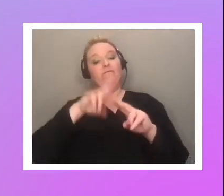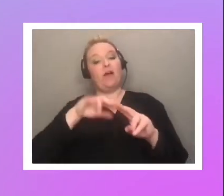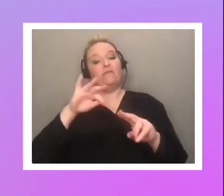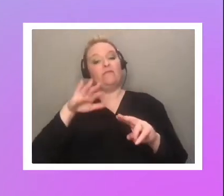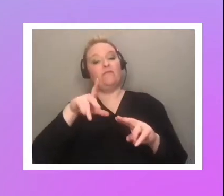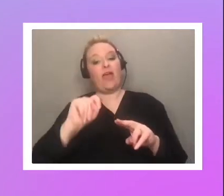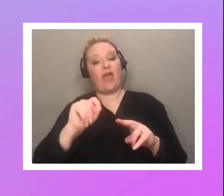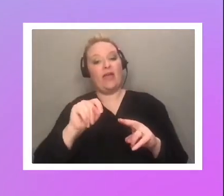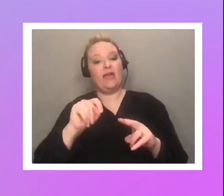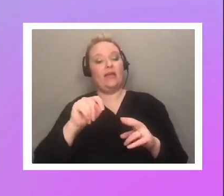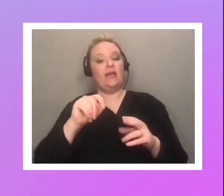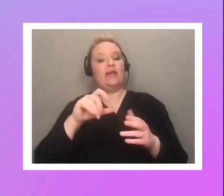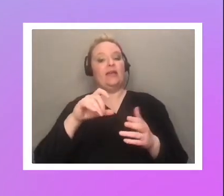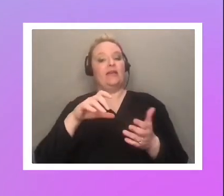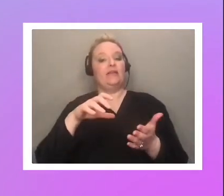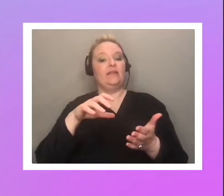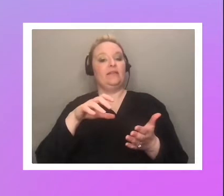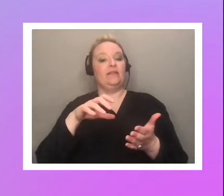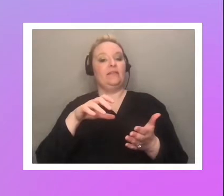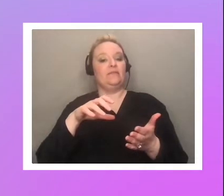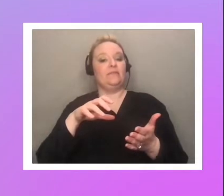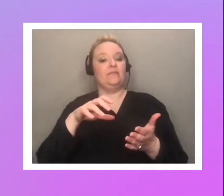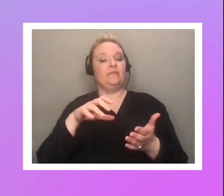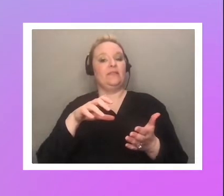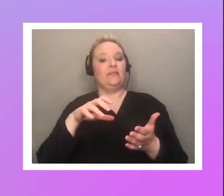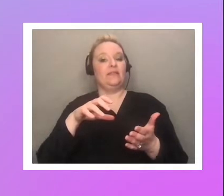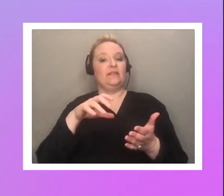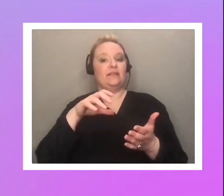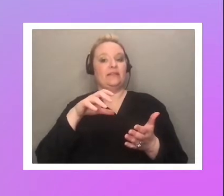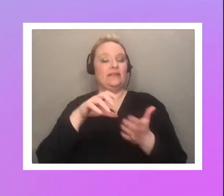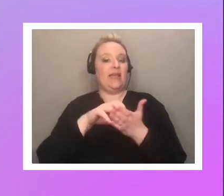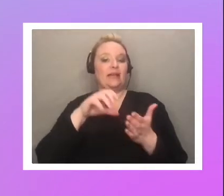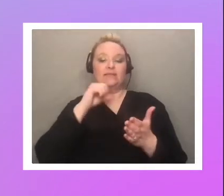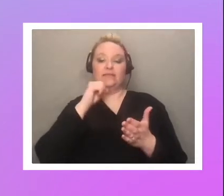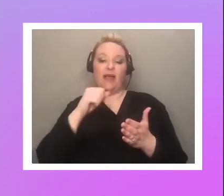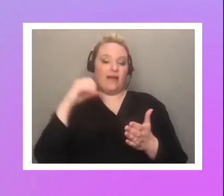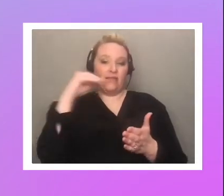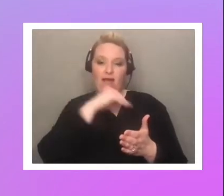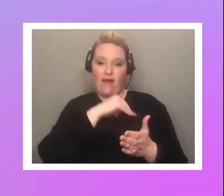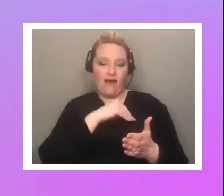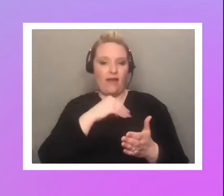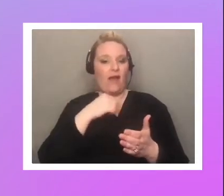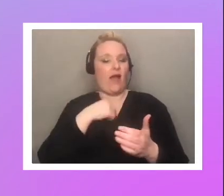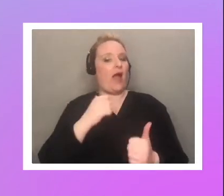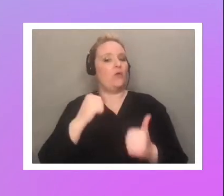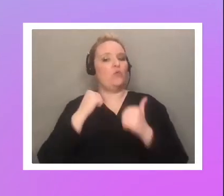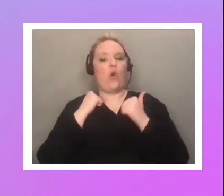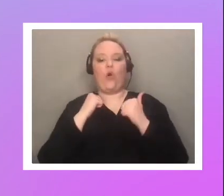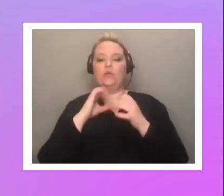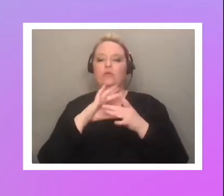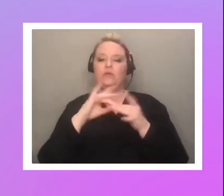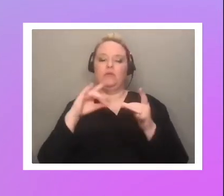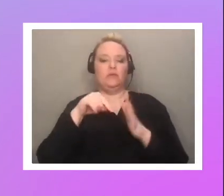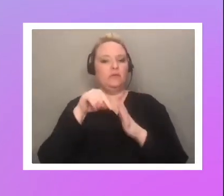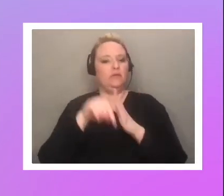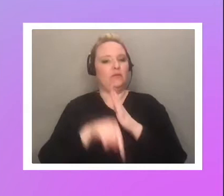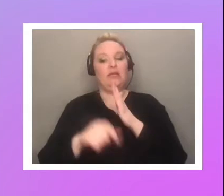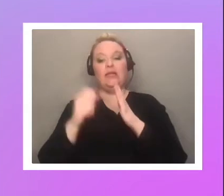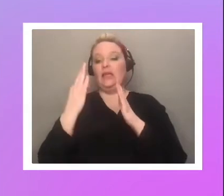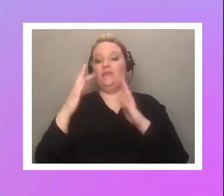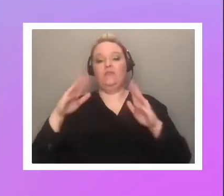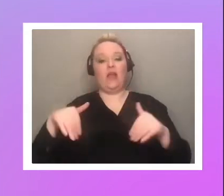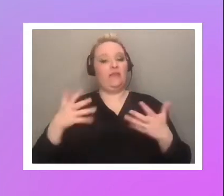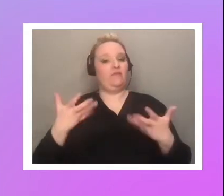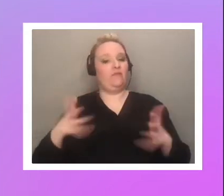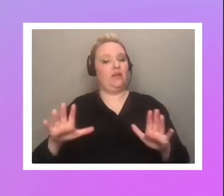cake is not a lie. And I'm not going to say more than that, because if you haven't finished the game like me and you haven't had